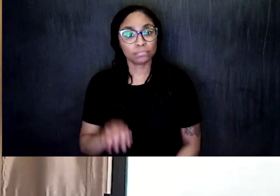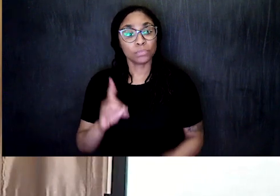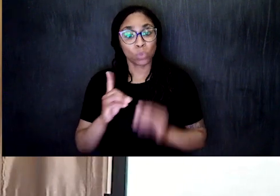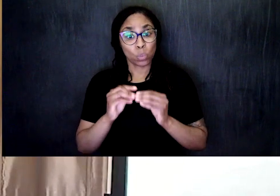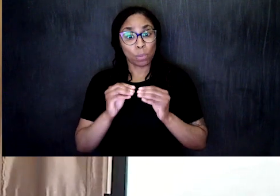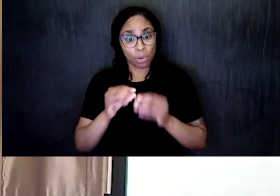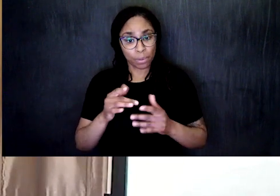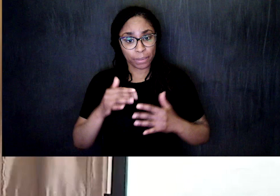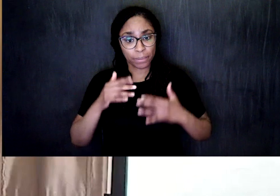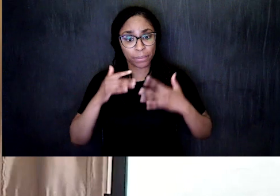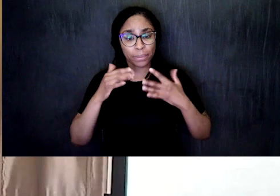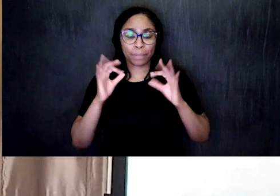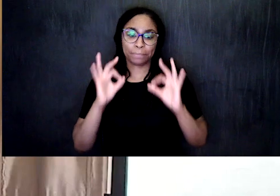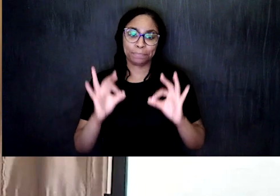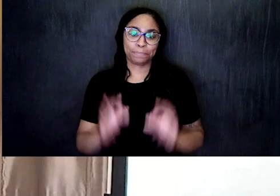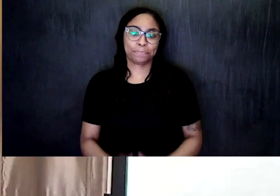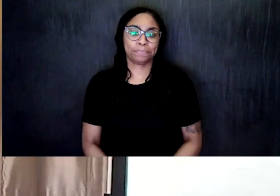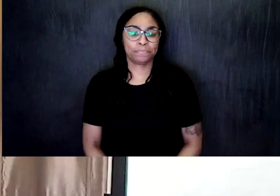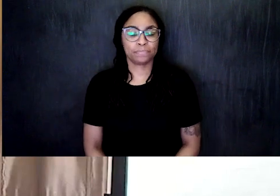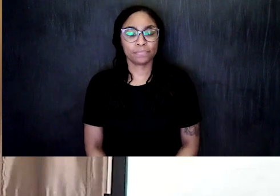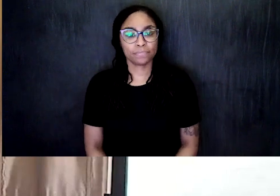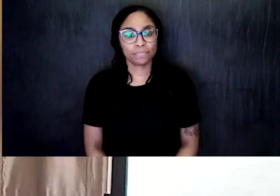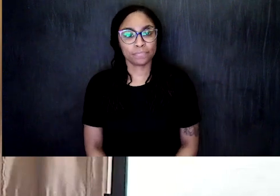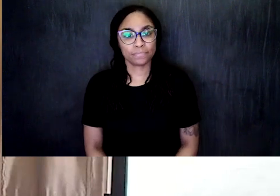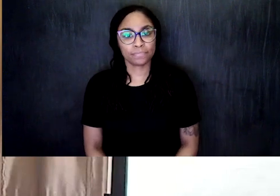One more breath. Good.